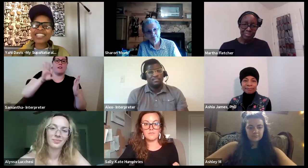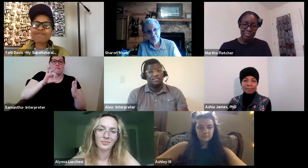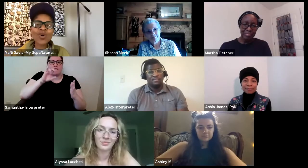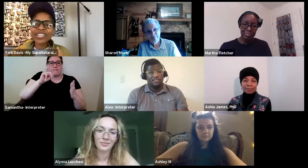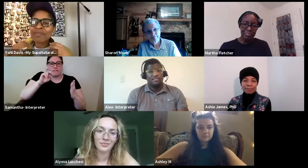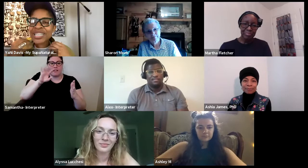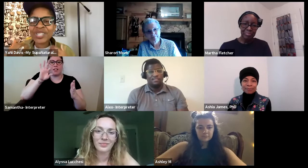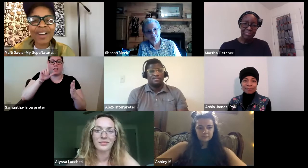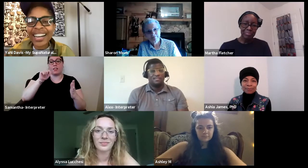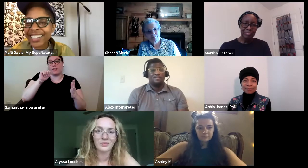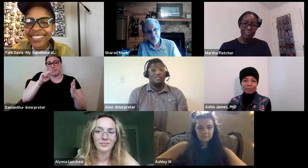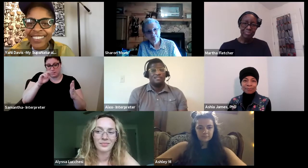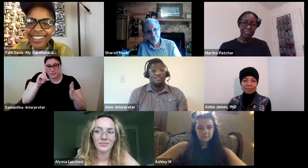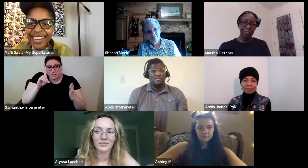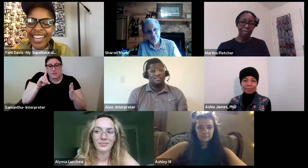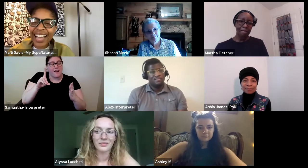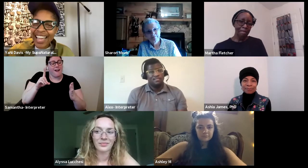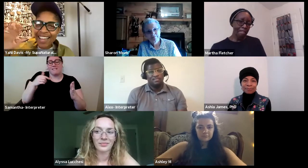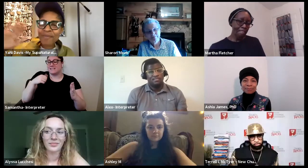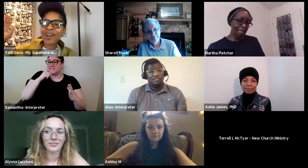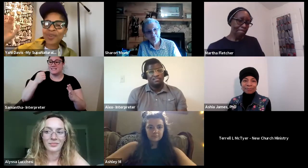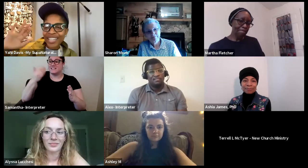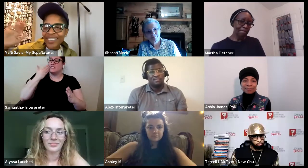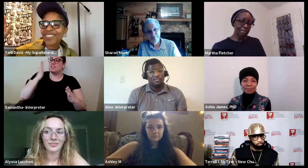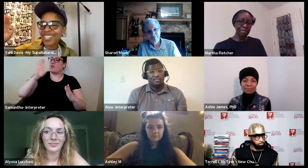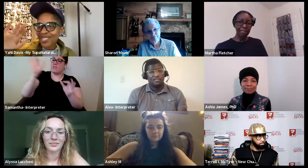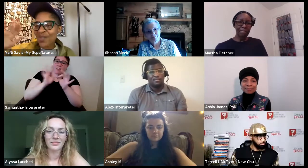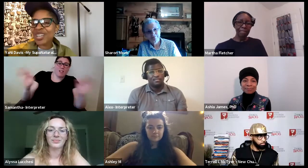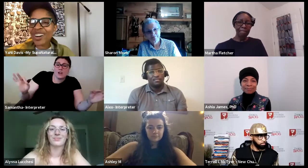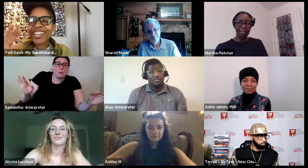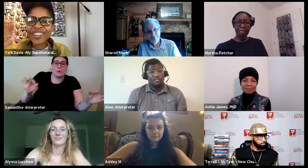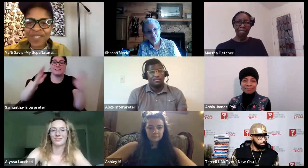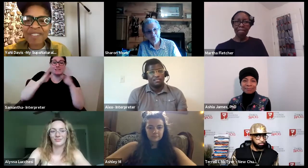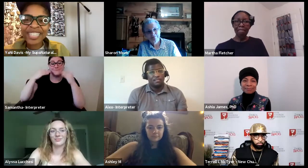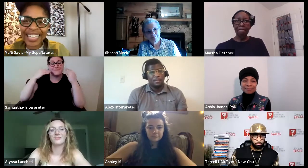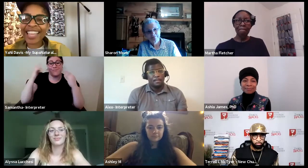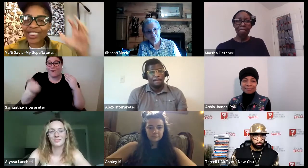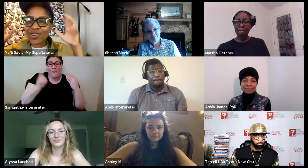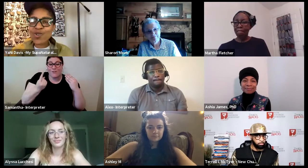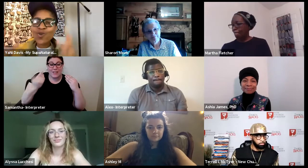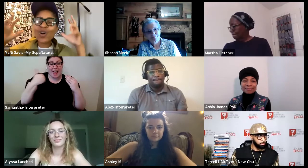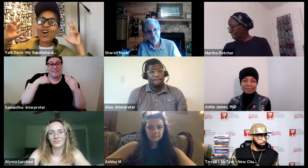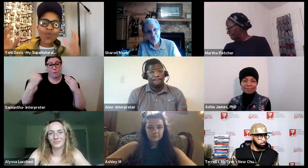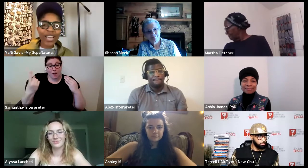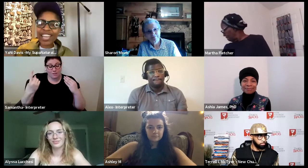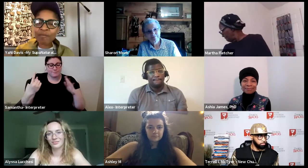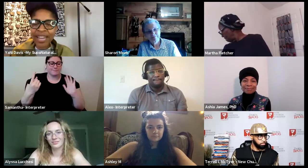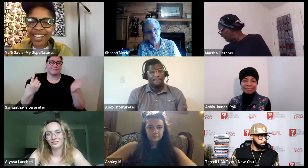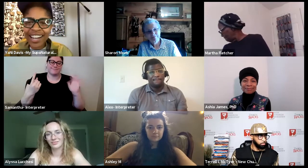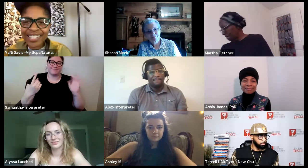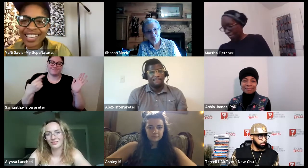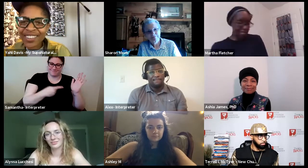have anything more than my smile, I had my wave. And so we are here, family, at the New